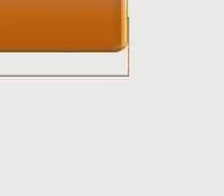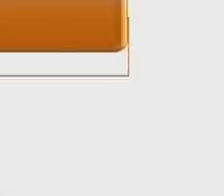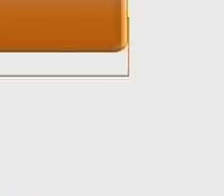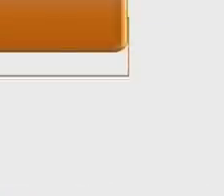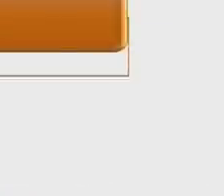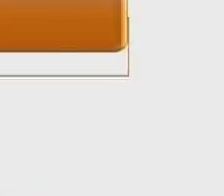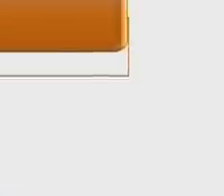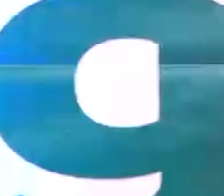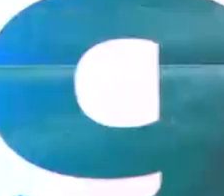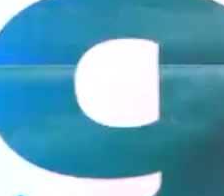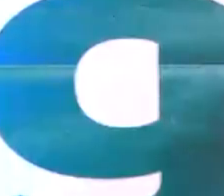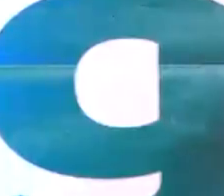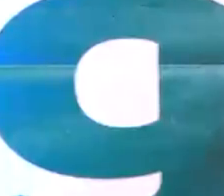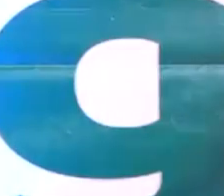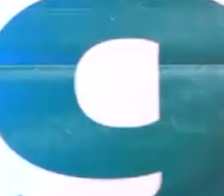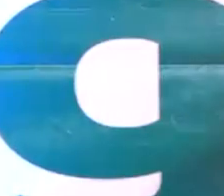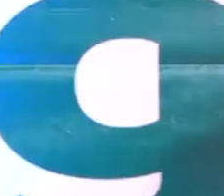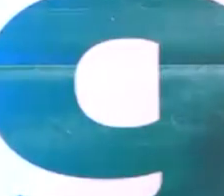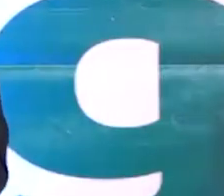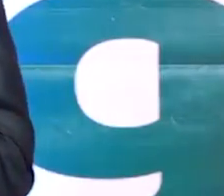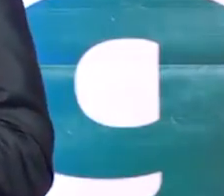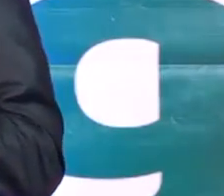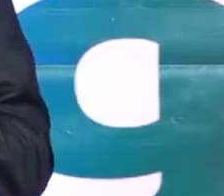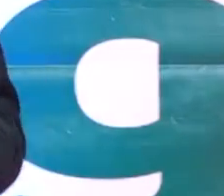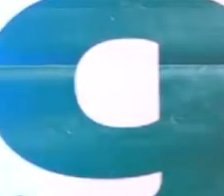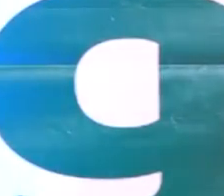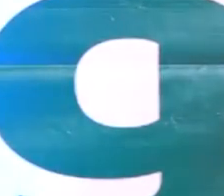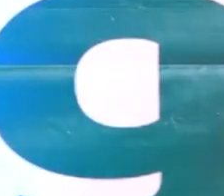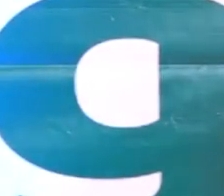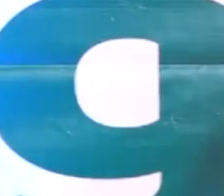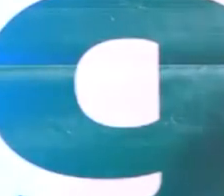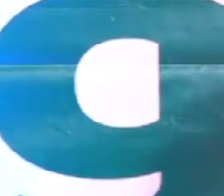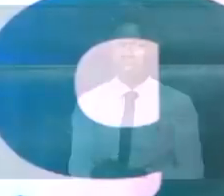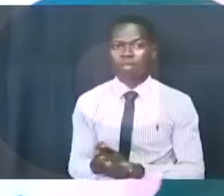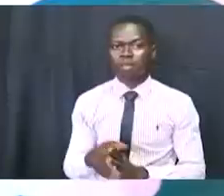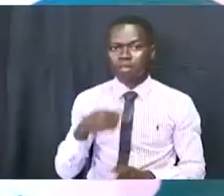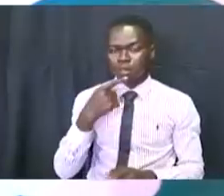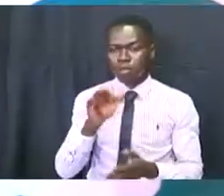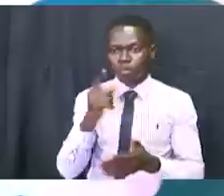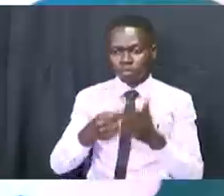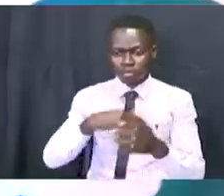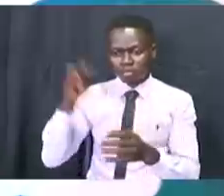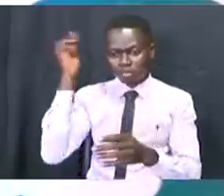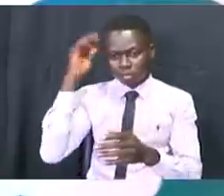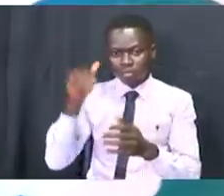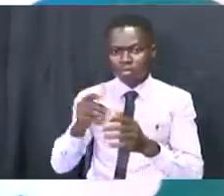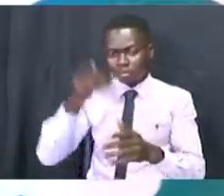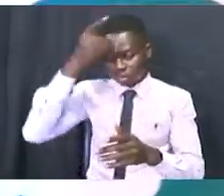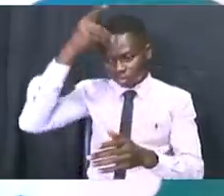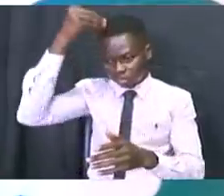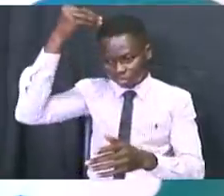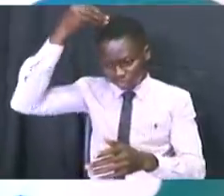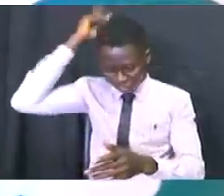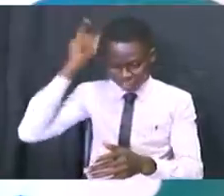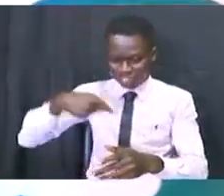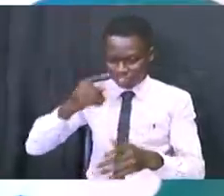told Nebuchadnezzar, when Nebuchadnezzar said, I've had a dream, and then I want you to tell me what is in my mind. And Daniel said, okay, give me time.